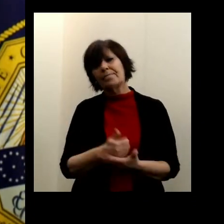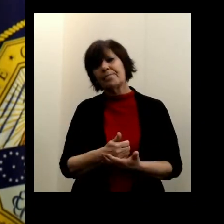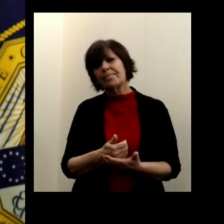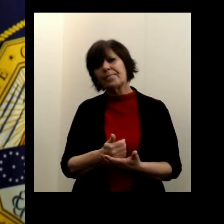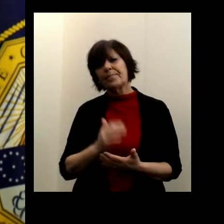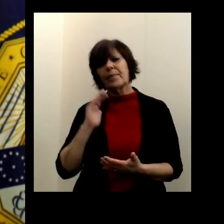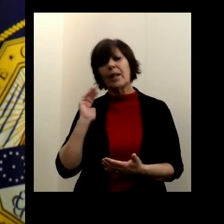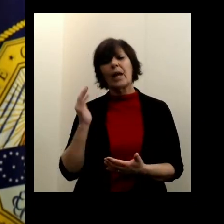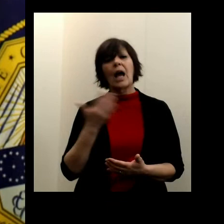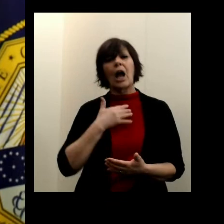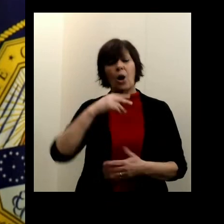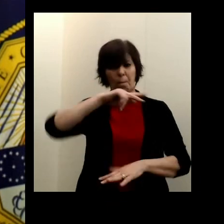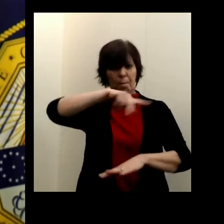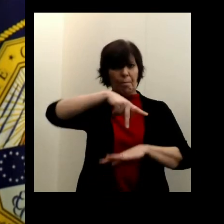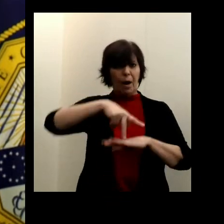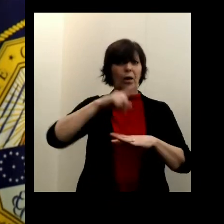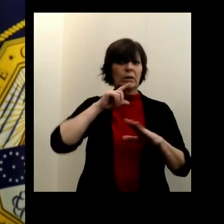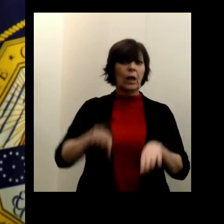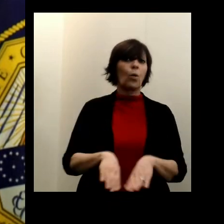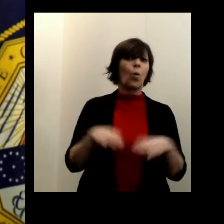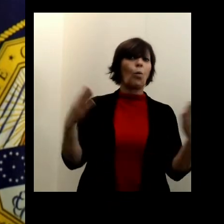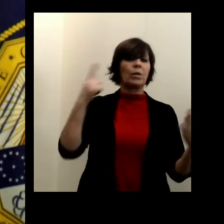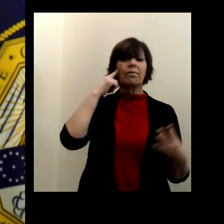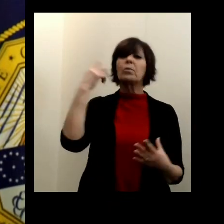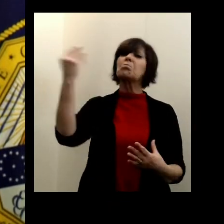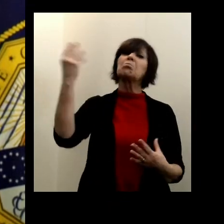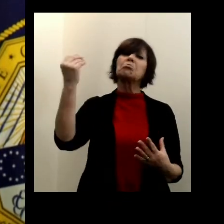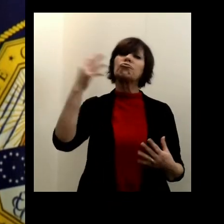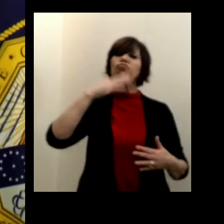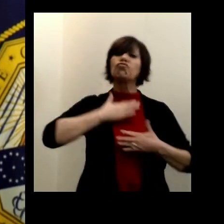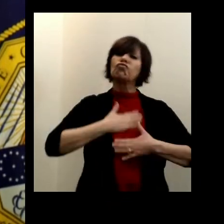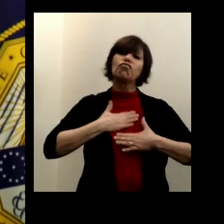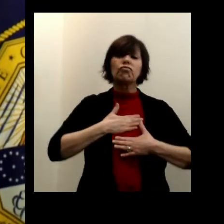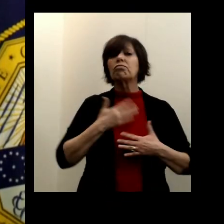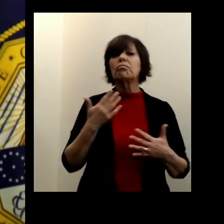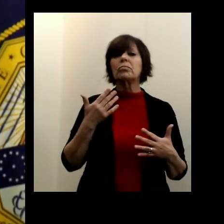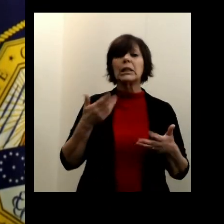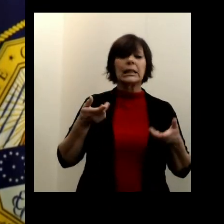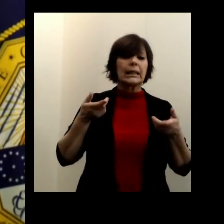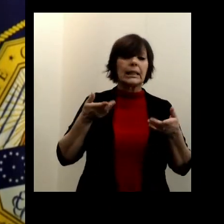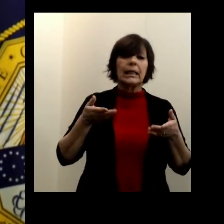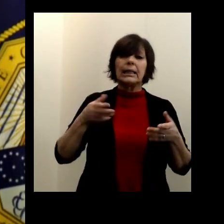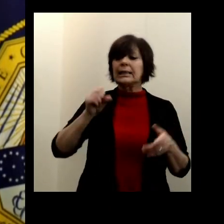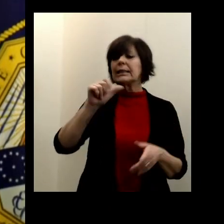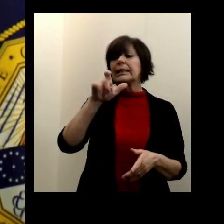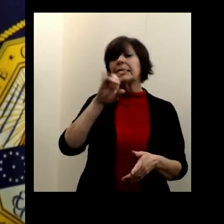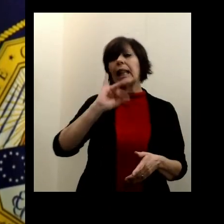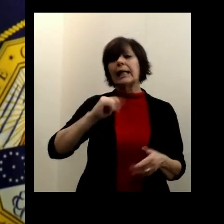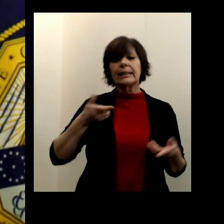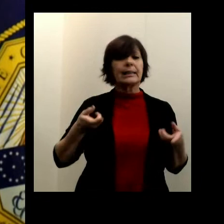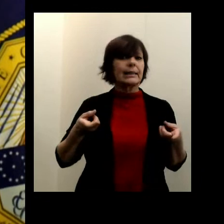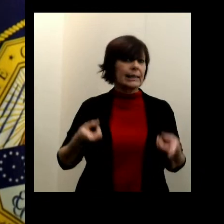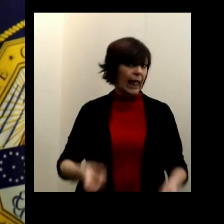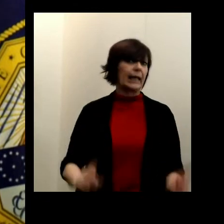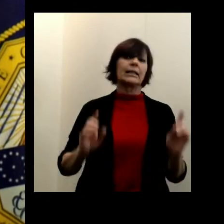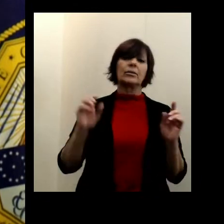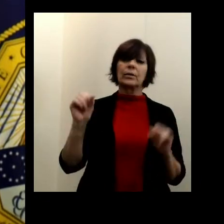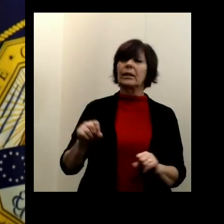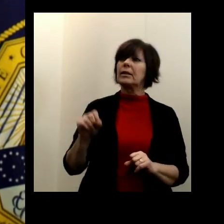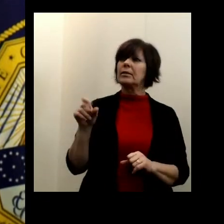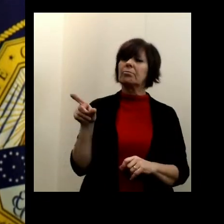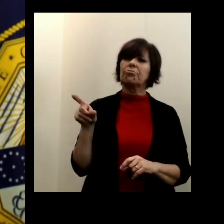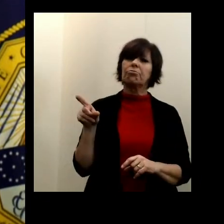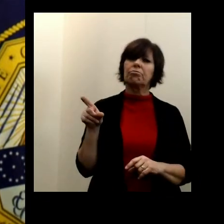Our parks are open for outdoor activities, including sledding. I believe sledding is available right now at Spraguebrook